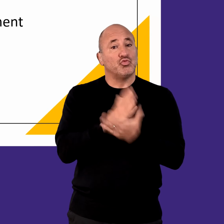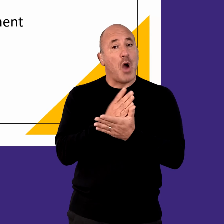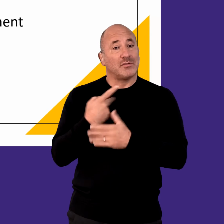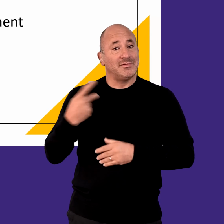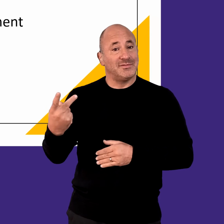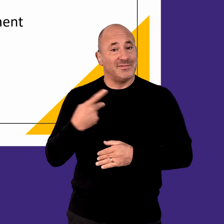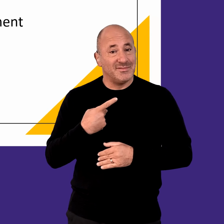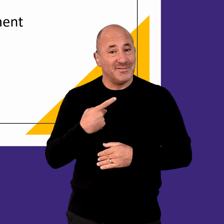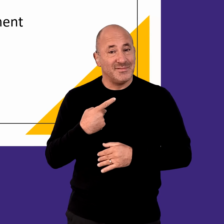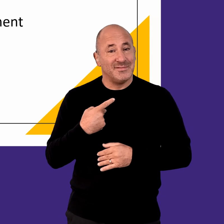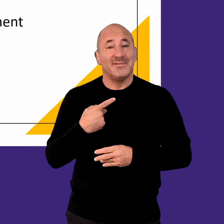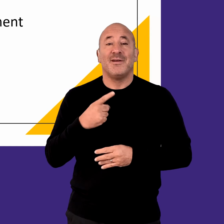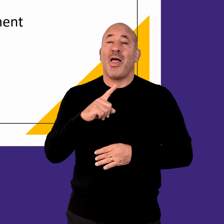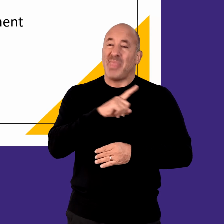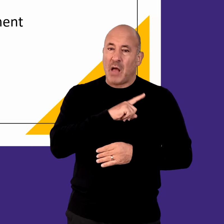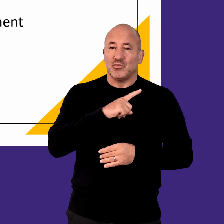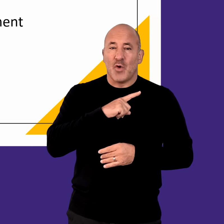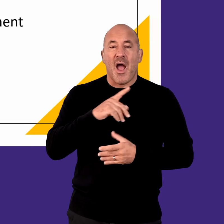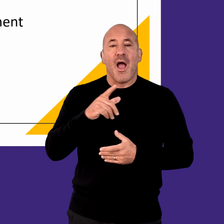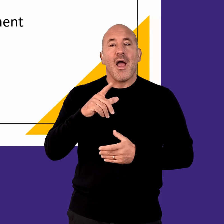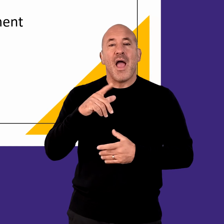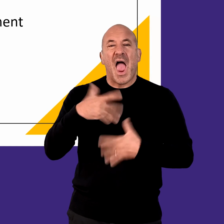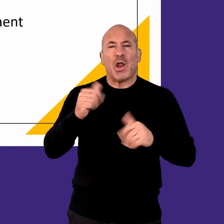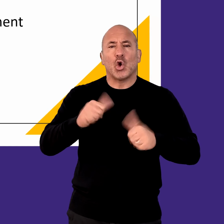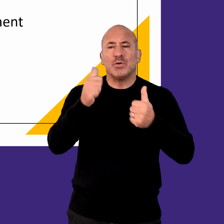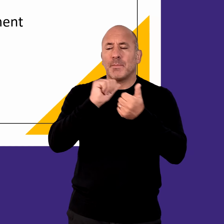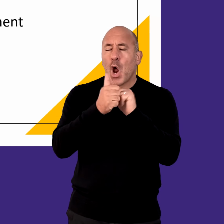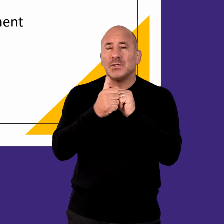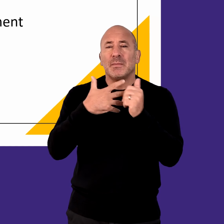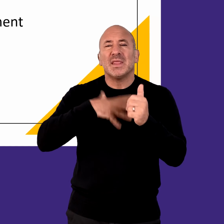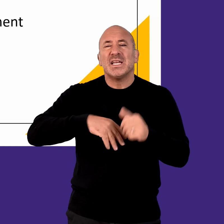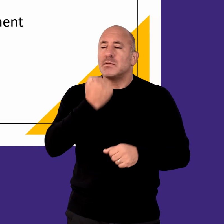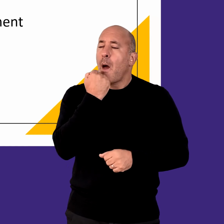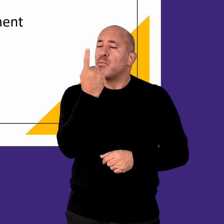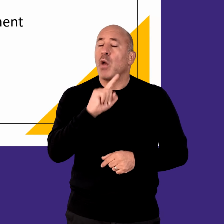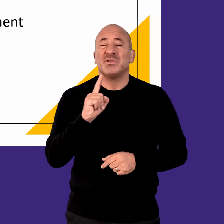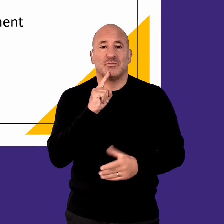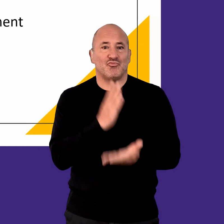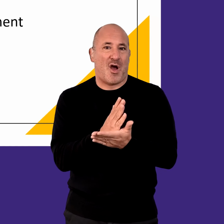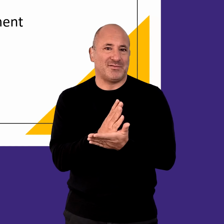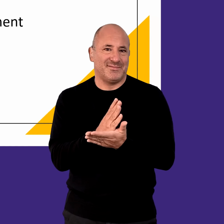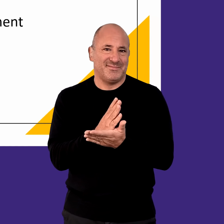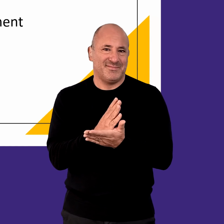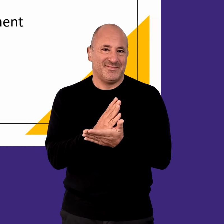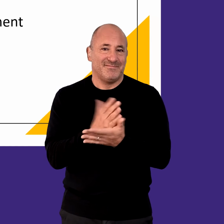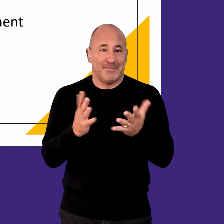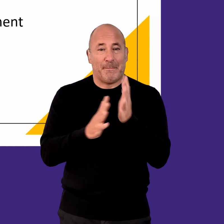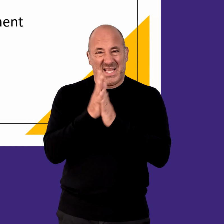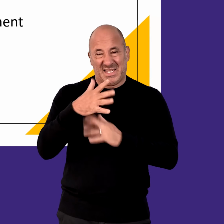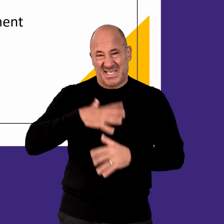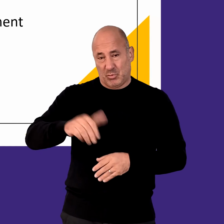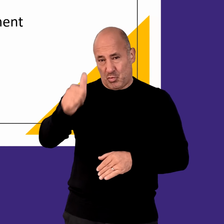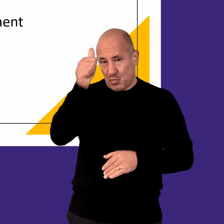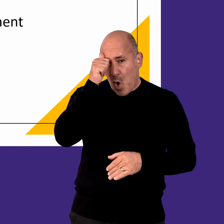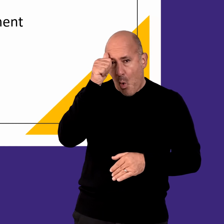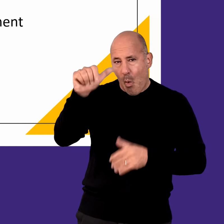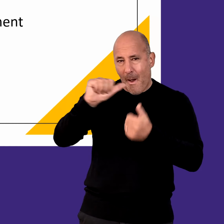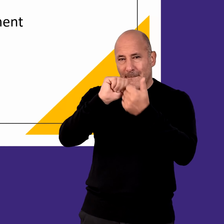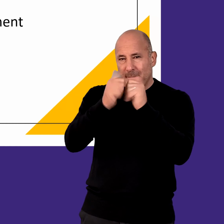retaining responsibility requires trust. And that's why trust has to be at the heart of building any effective